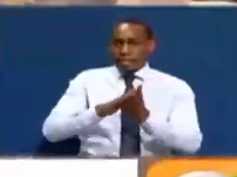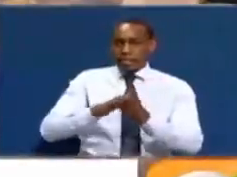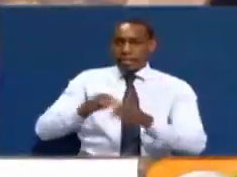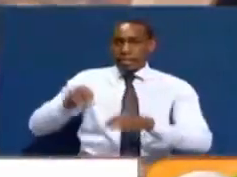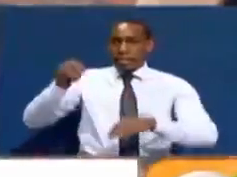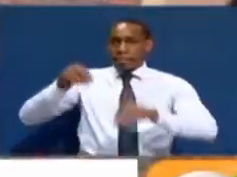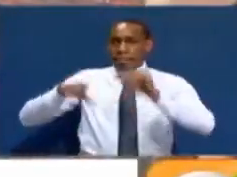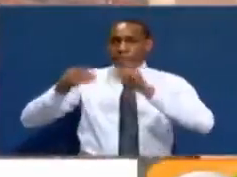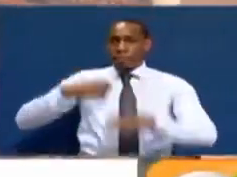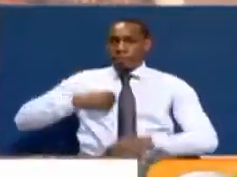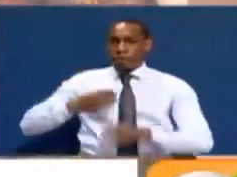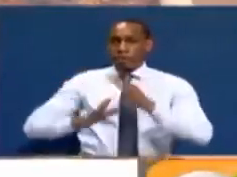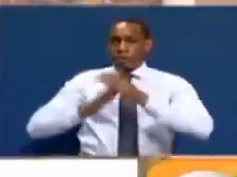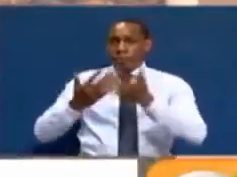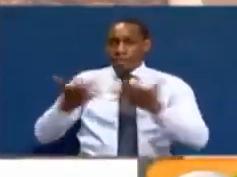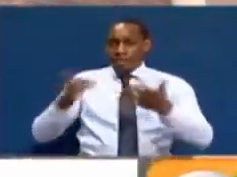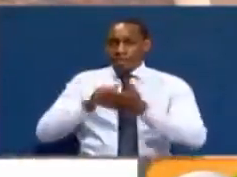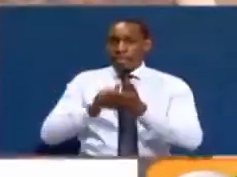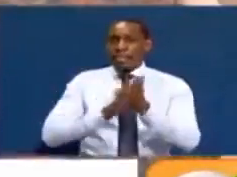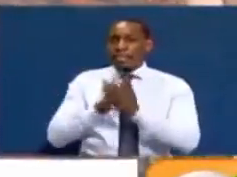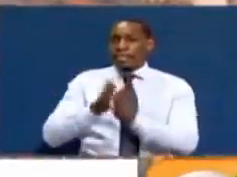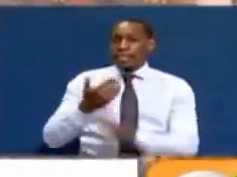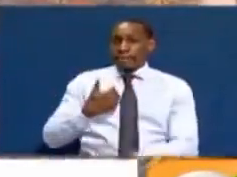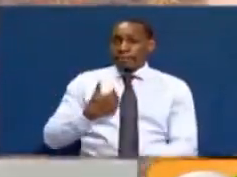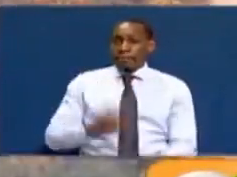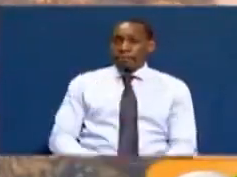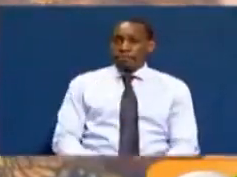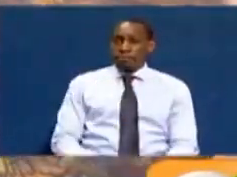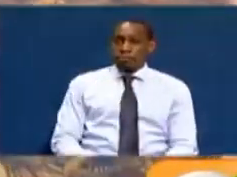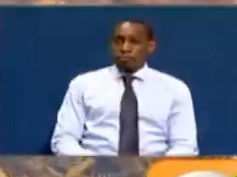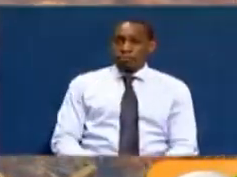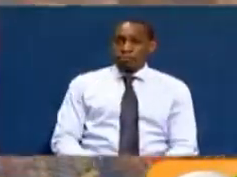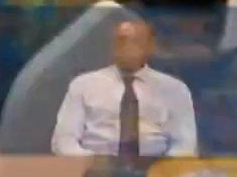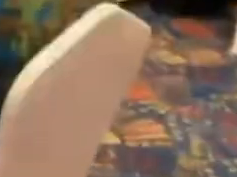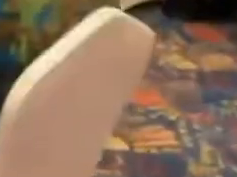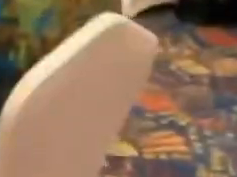Mitumba Clothes as top brands they admired. Faisal Ahmed, Citizen TV, Nairobi.